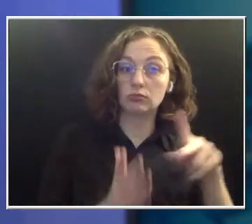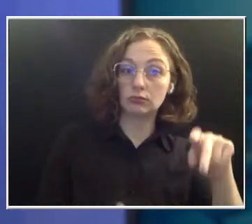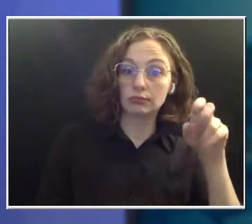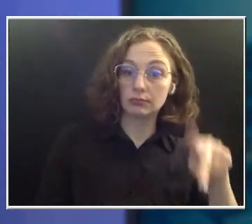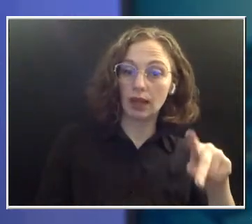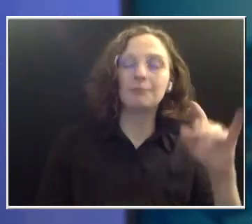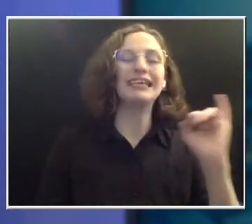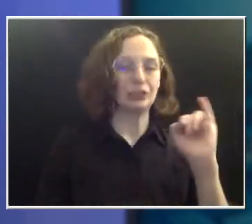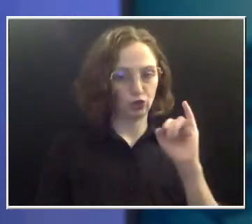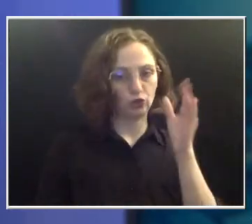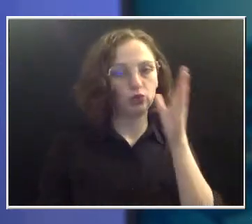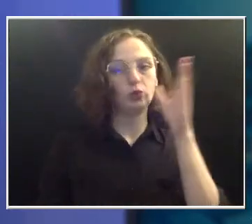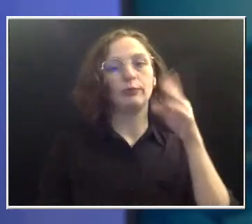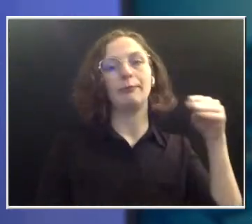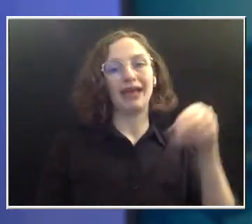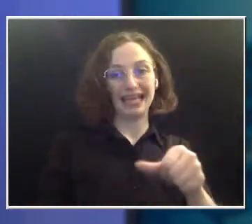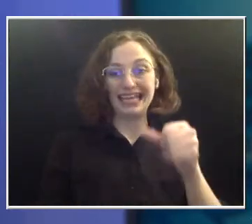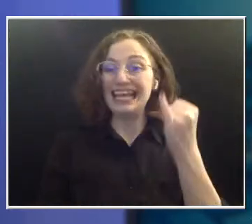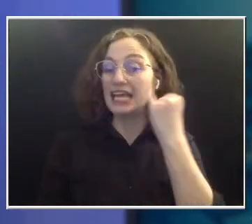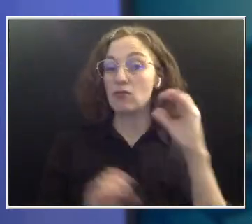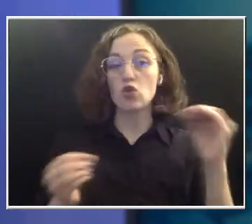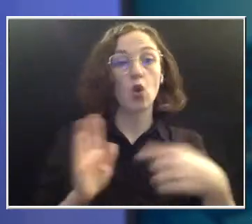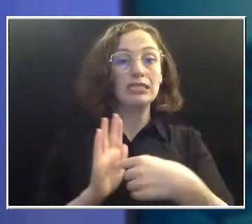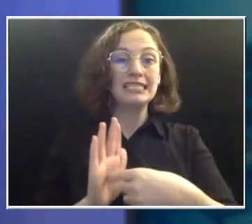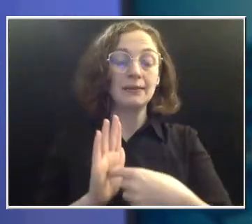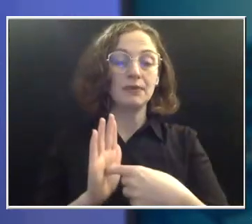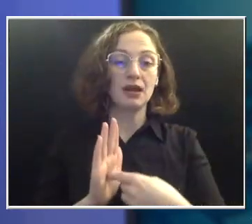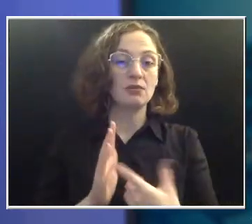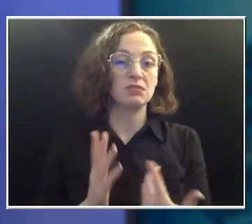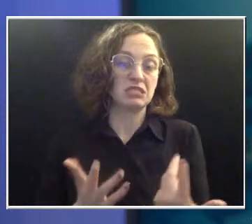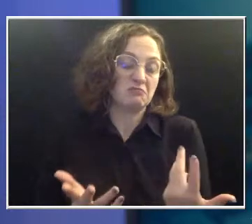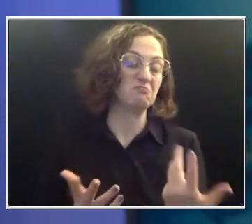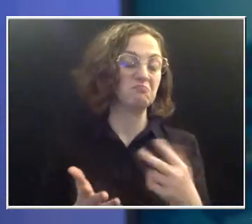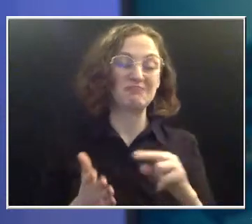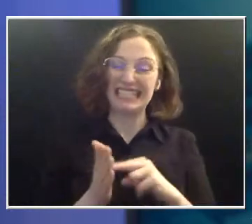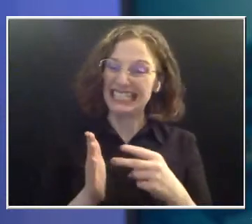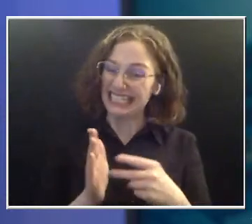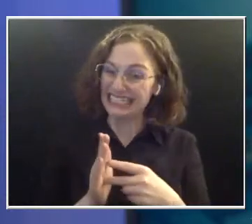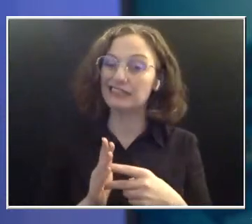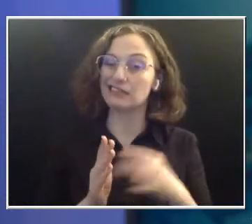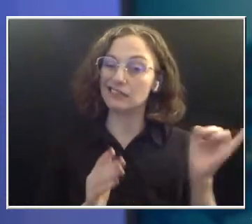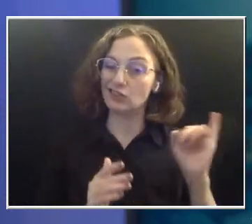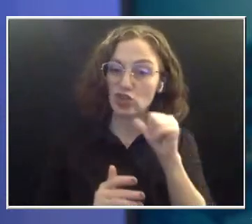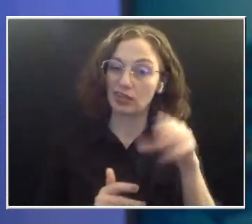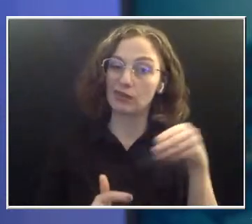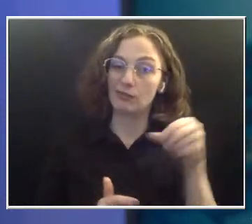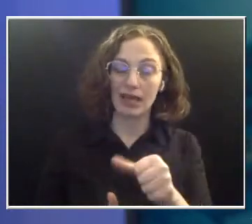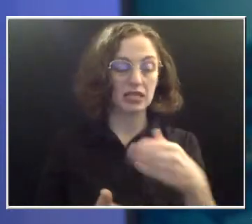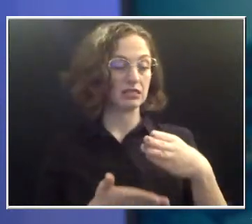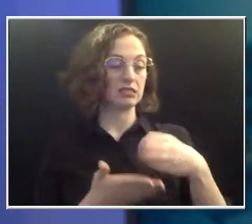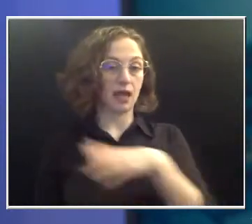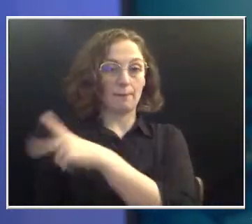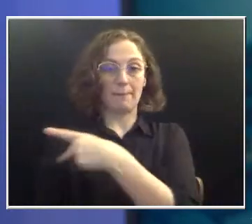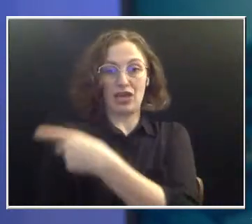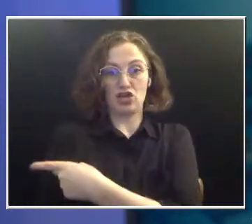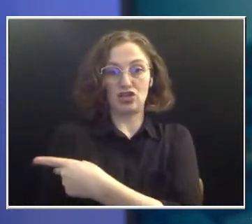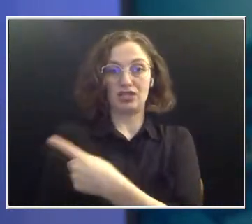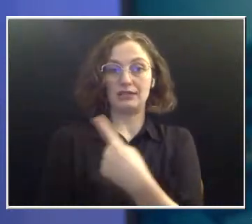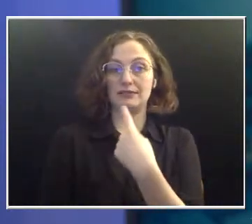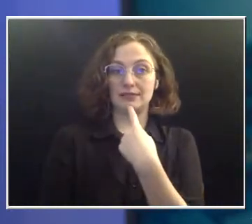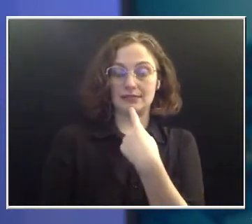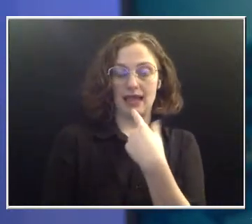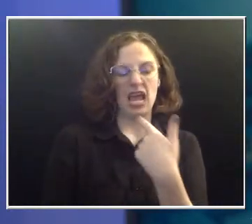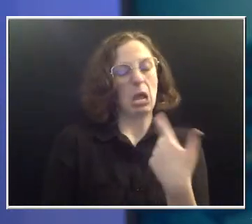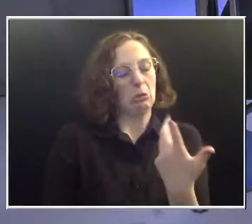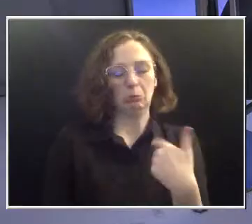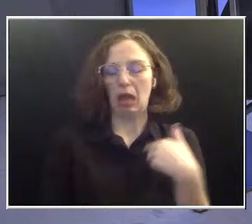I have some patients that say, that's okay, I'll just pay out of pocket. I would want to get it yearly. I don't have pap smears declined a lot, though. What kind of